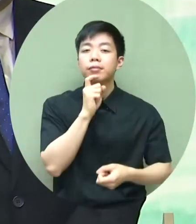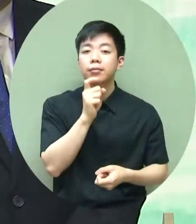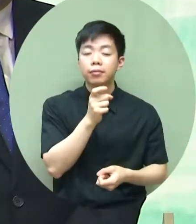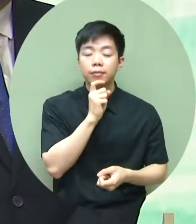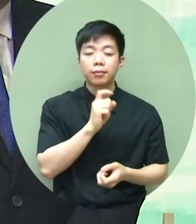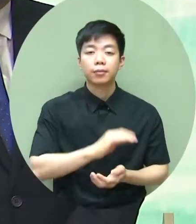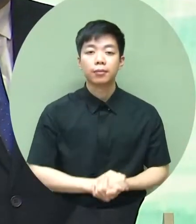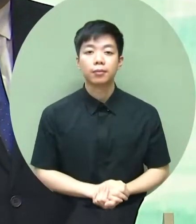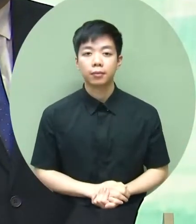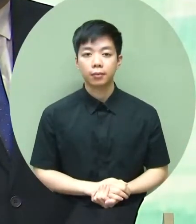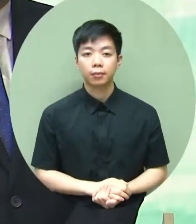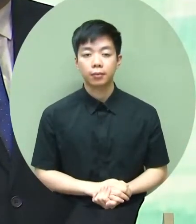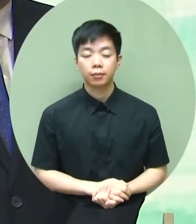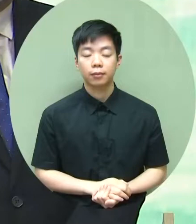underway.